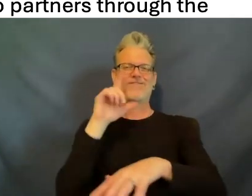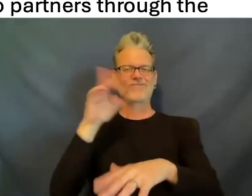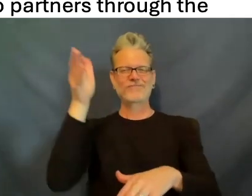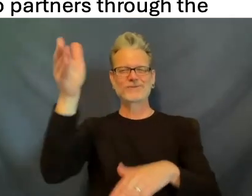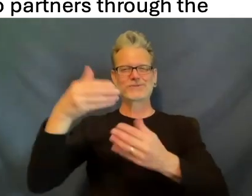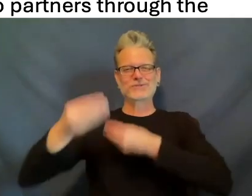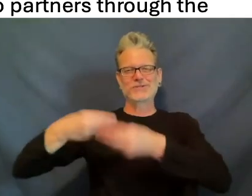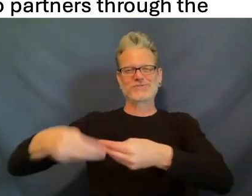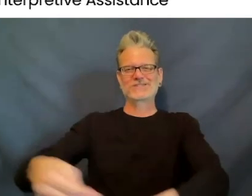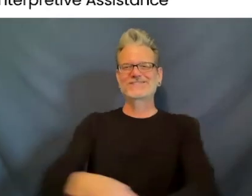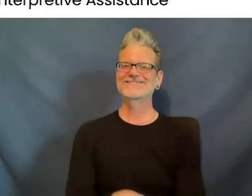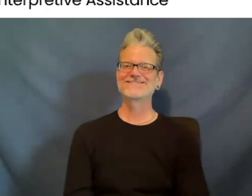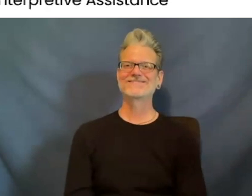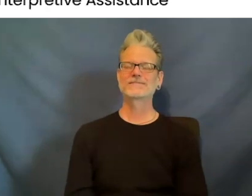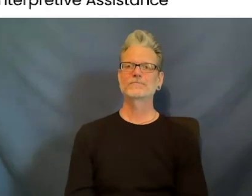Next slide, please.